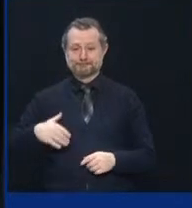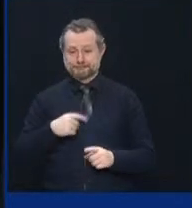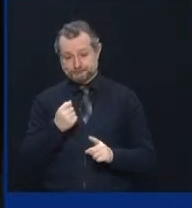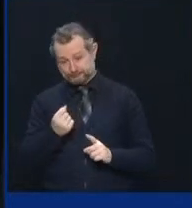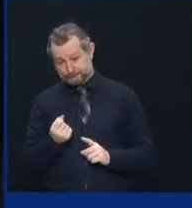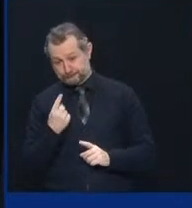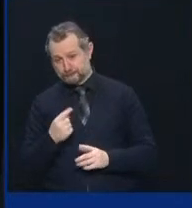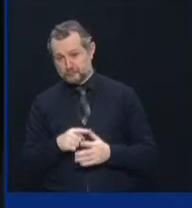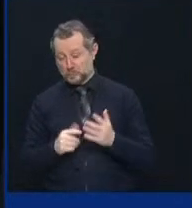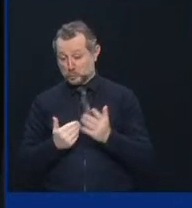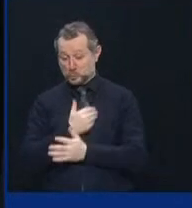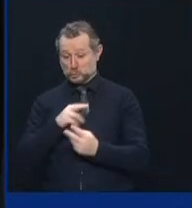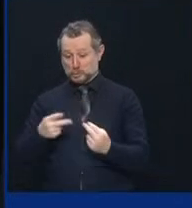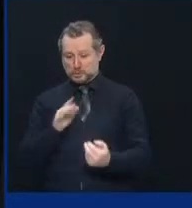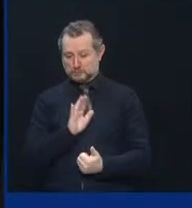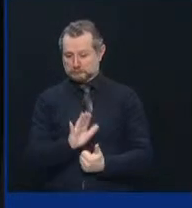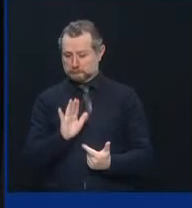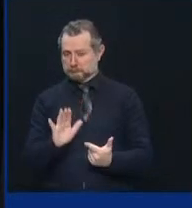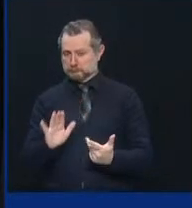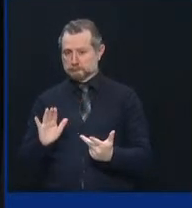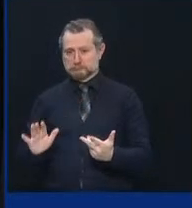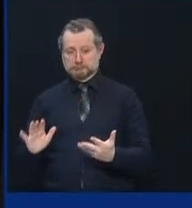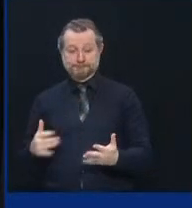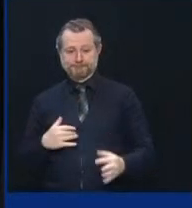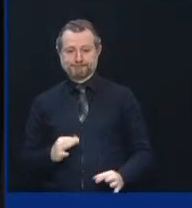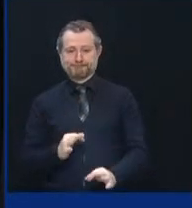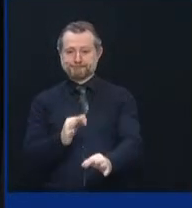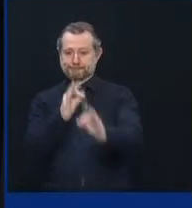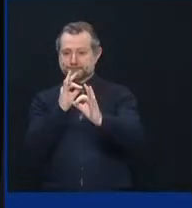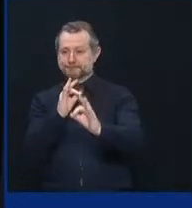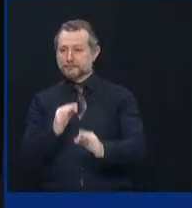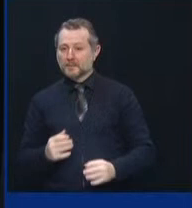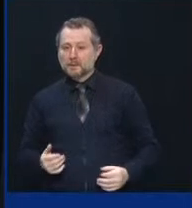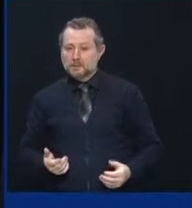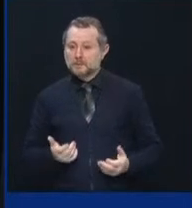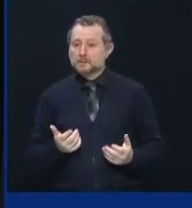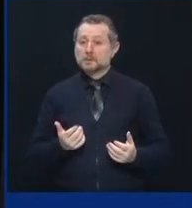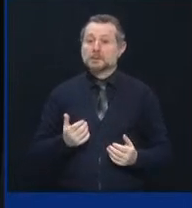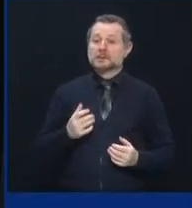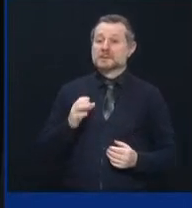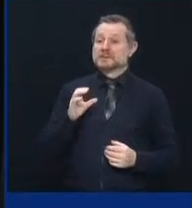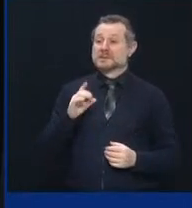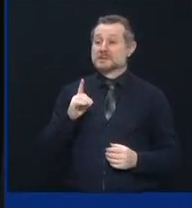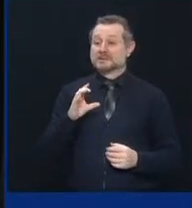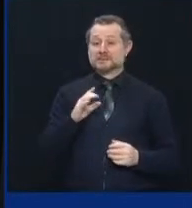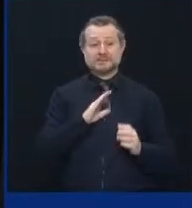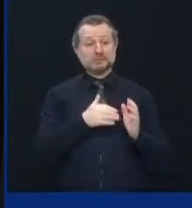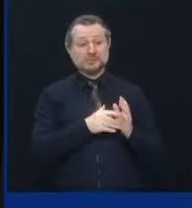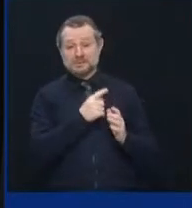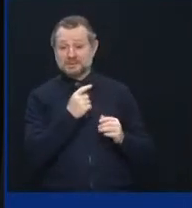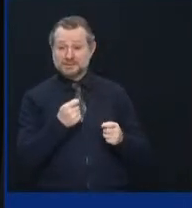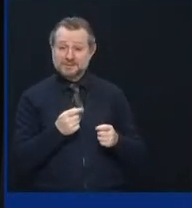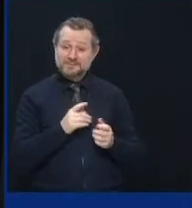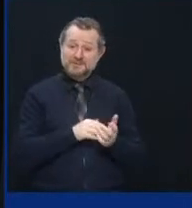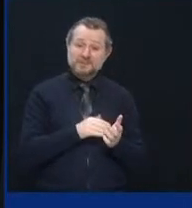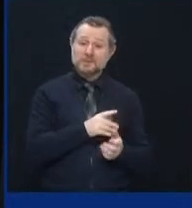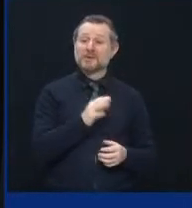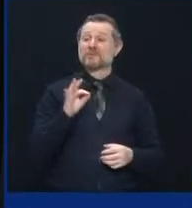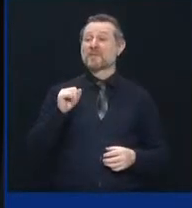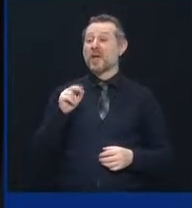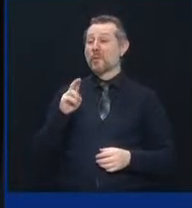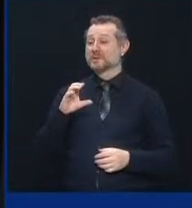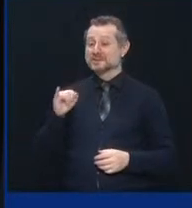strains. And when CDC and Dr. Fauci say the UK strain may be